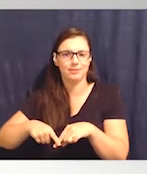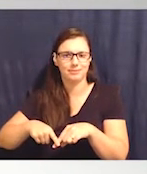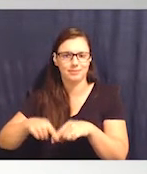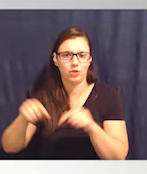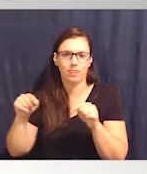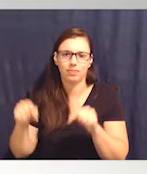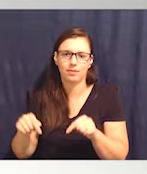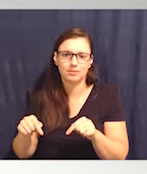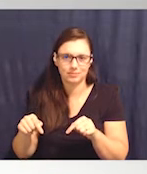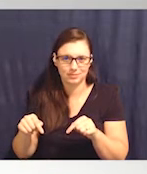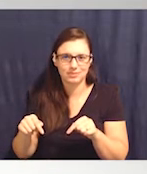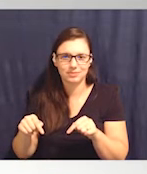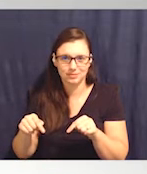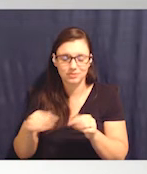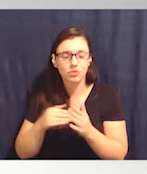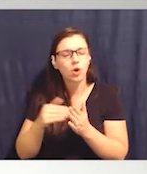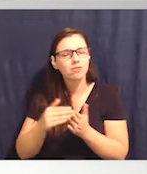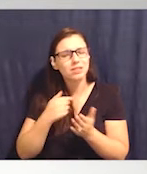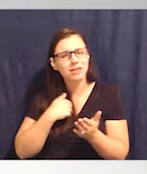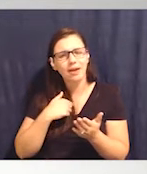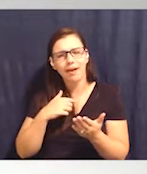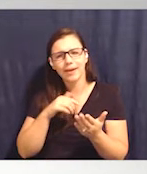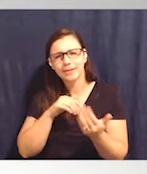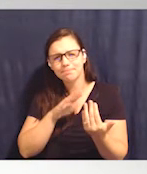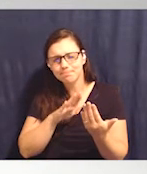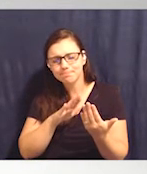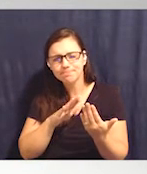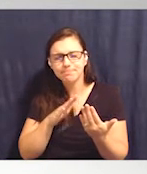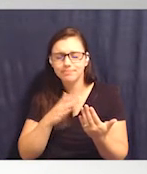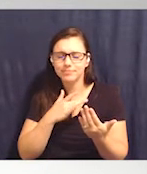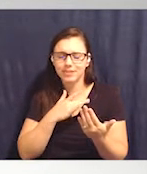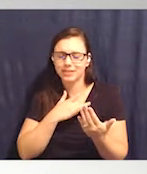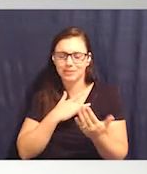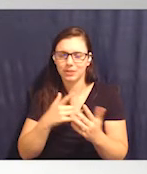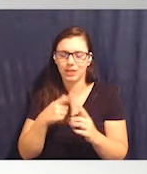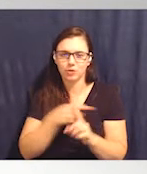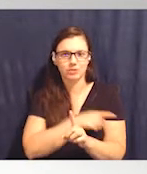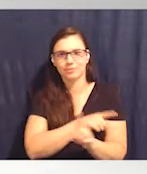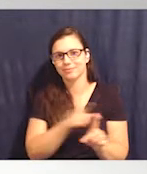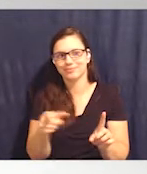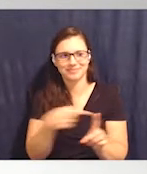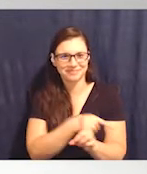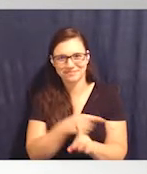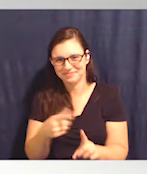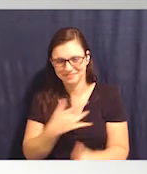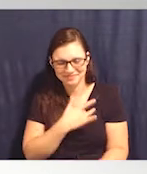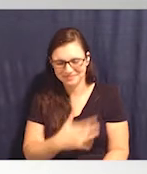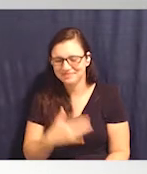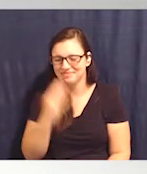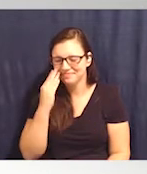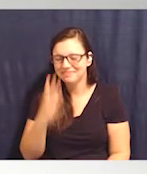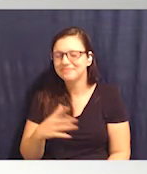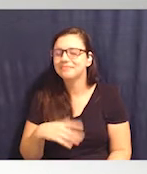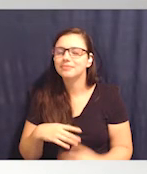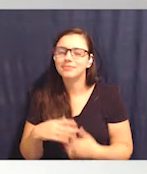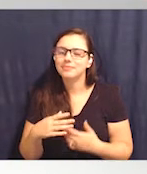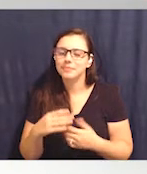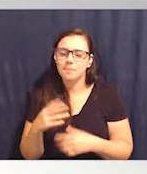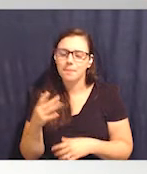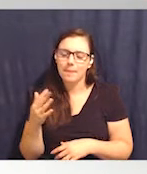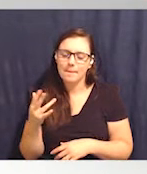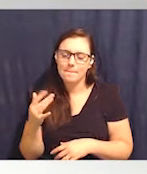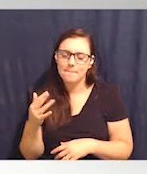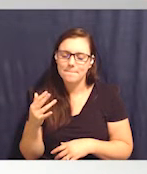think I'm going to talk about this later on, but I have a tendency just to go where I want to go on this, is people who don't have children